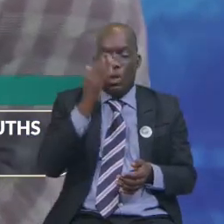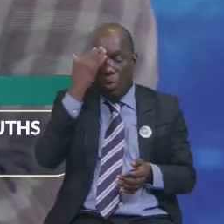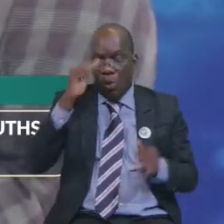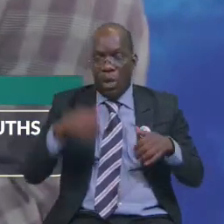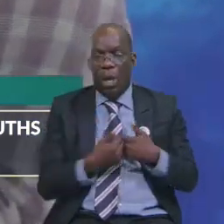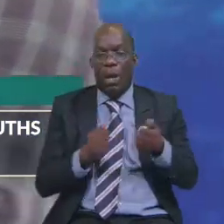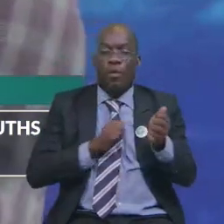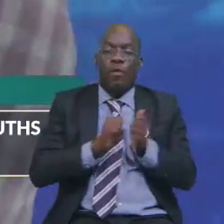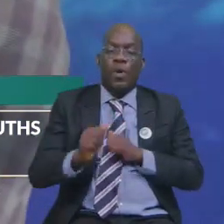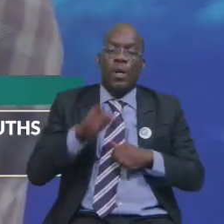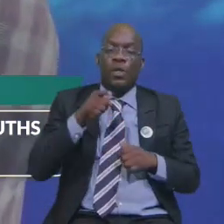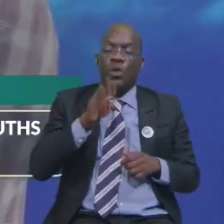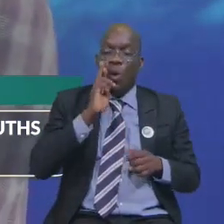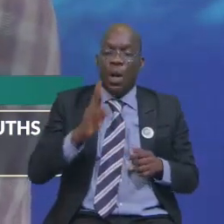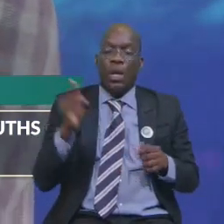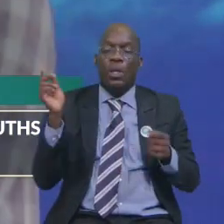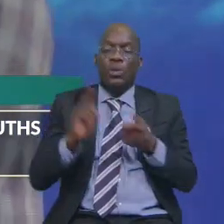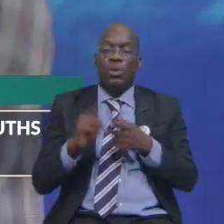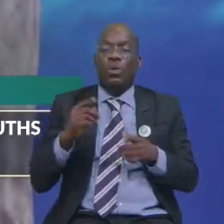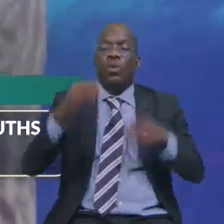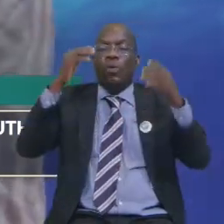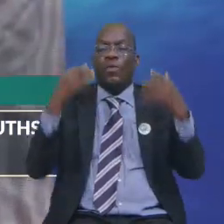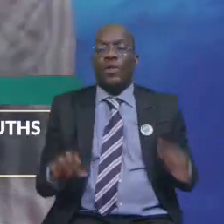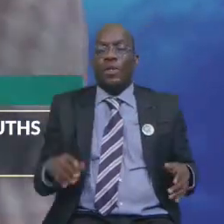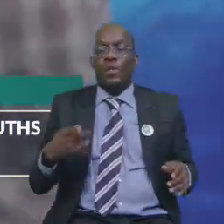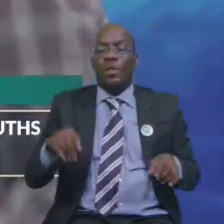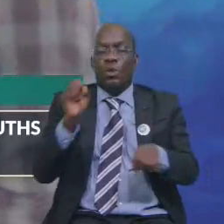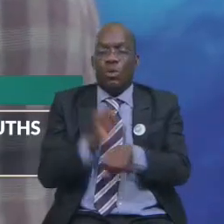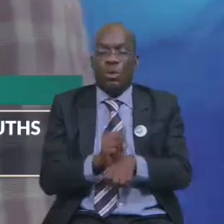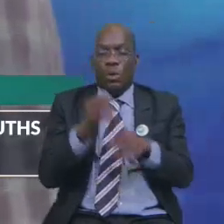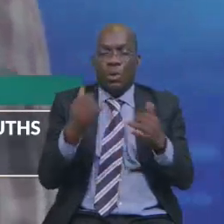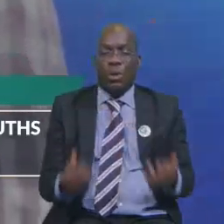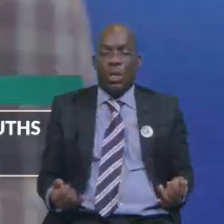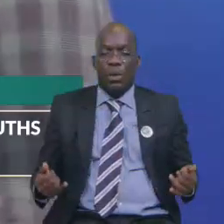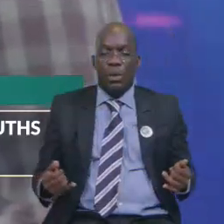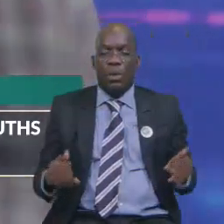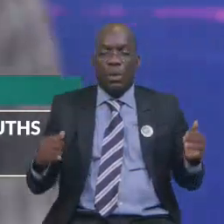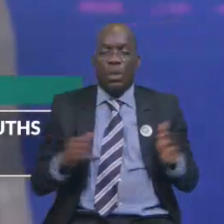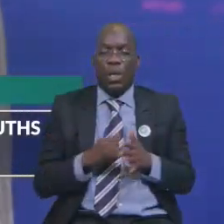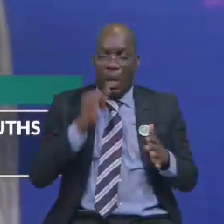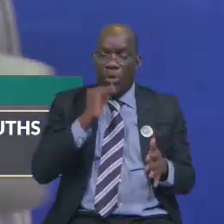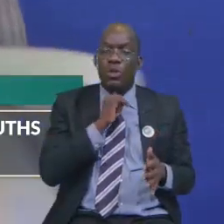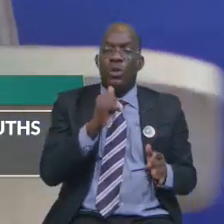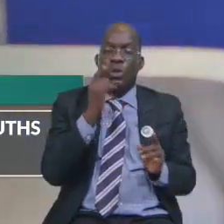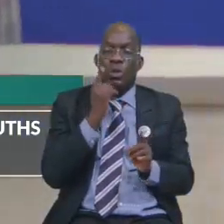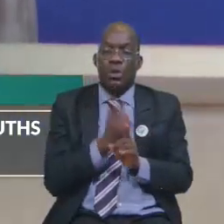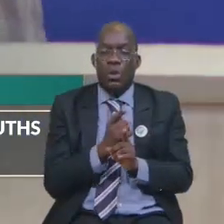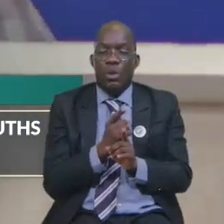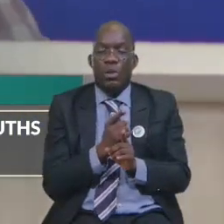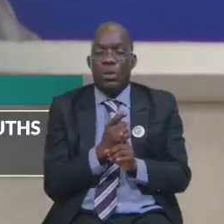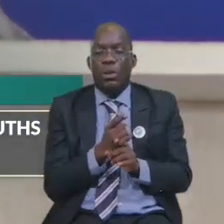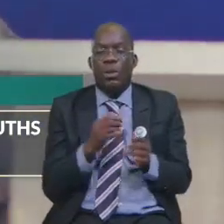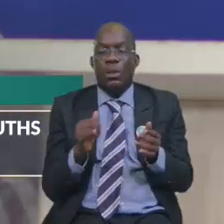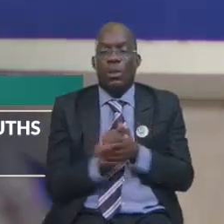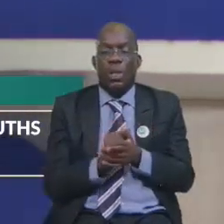are to the finishing of the work. Now, it's not just that we finish